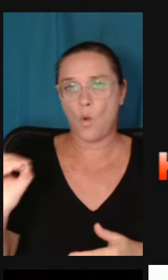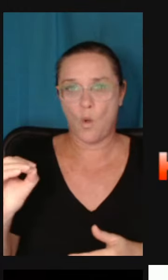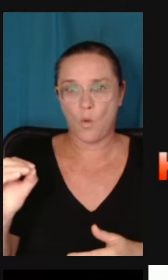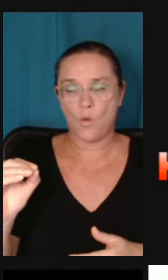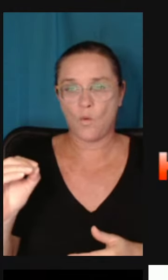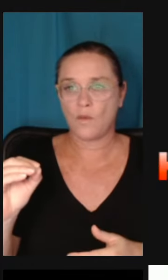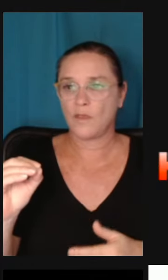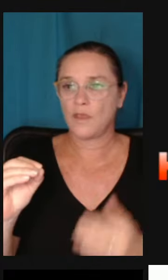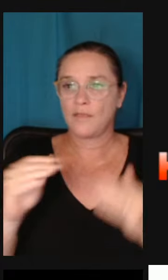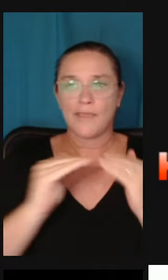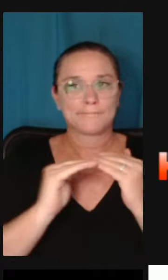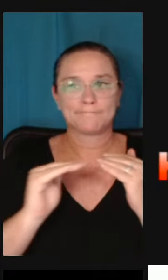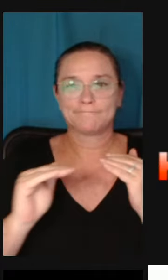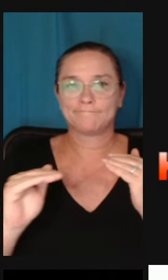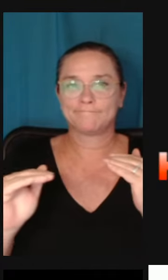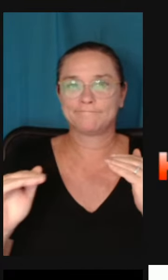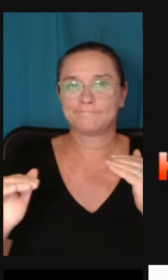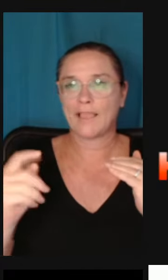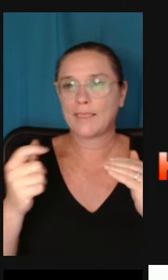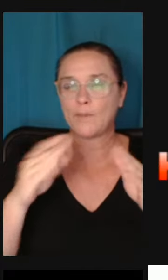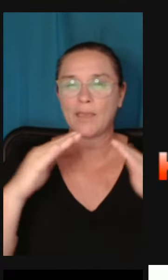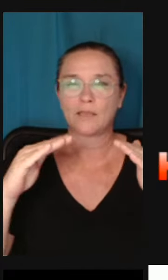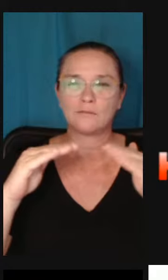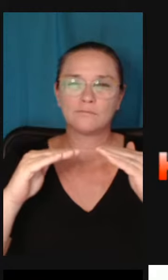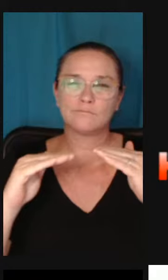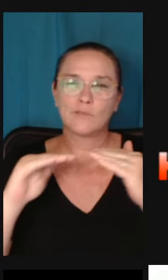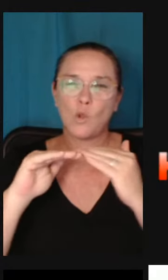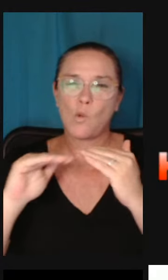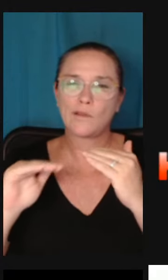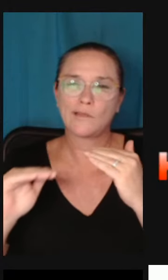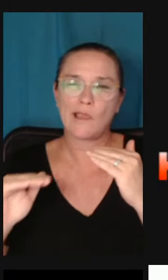showing mostly this flat, slight decline here.